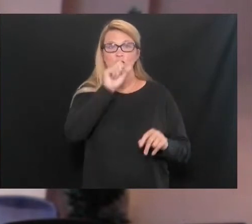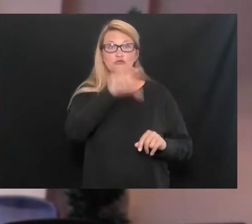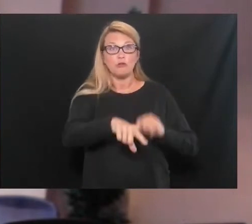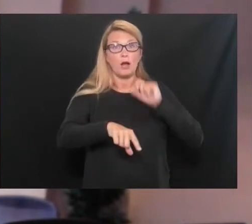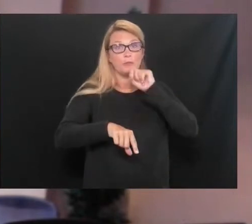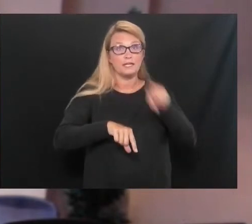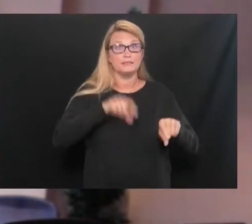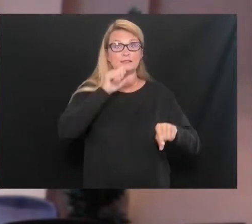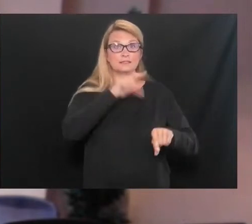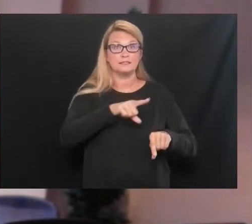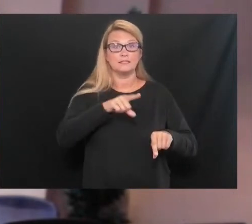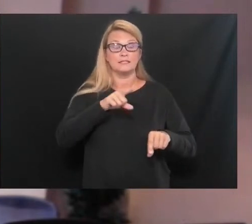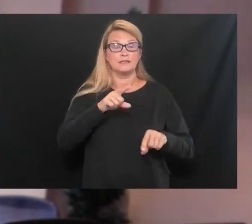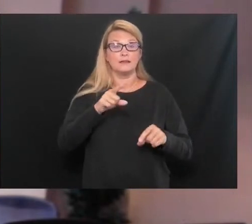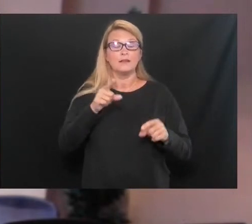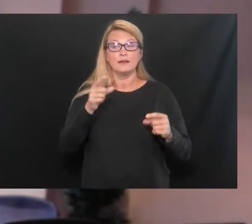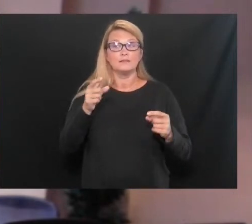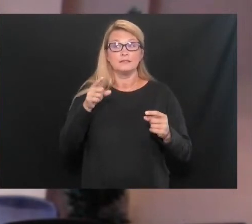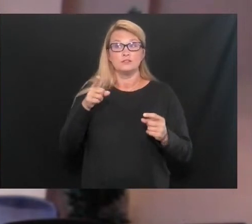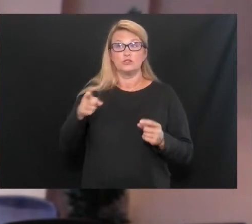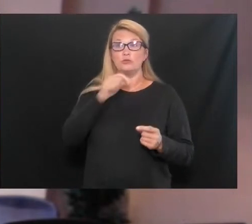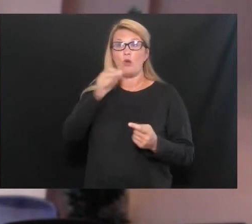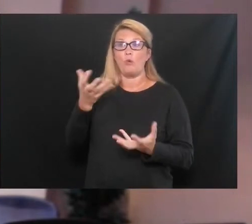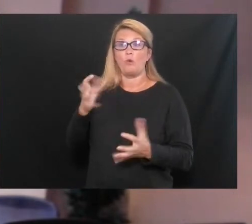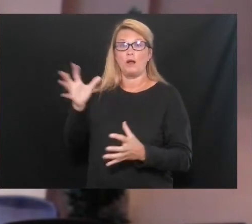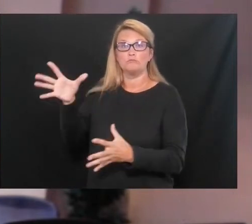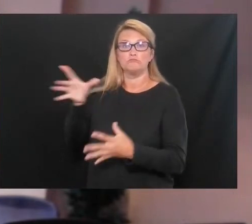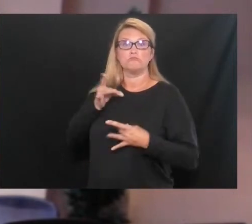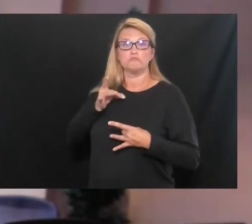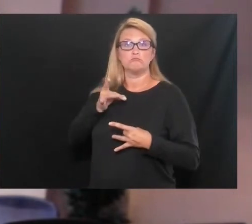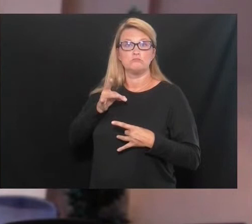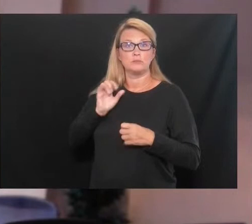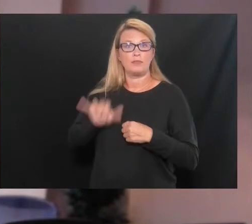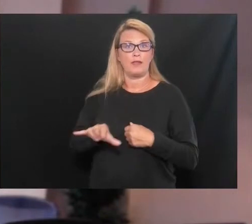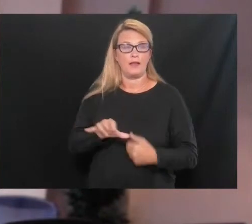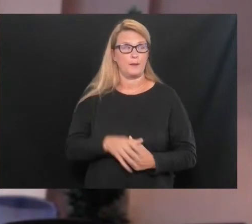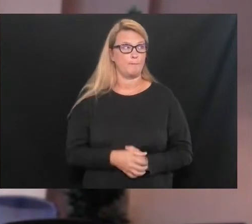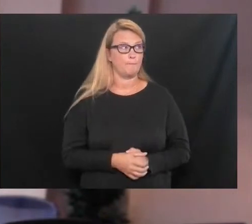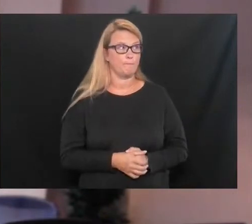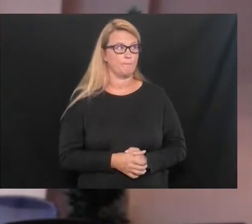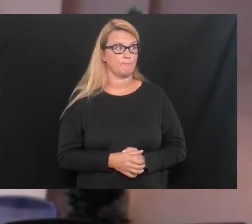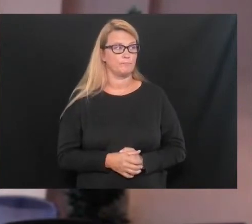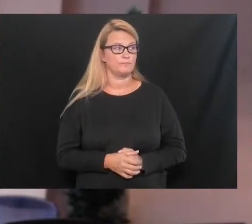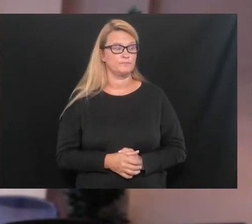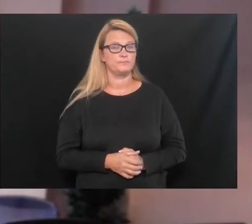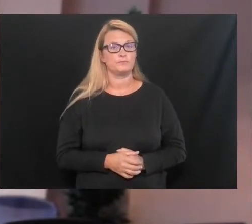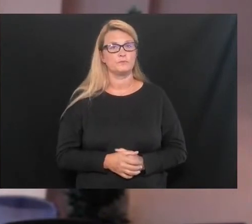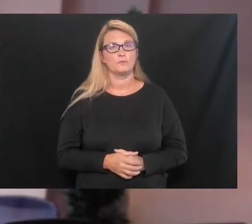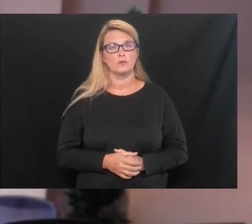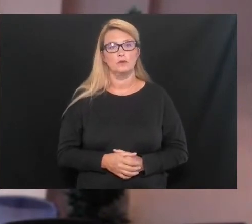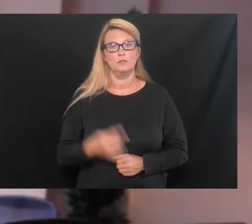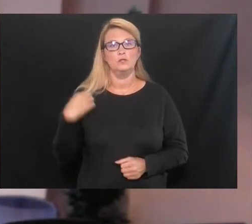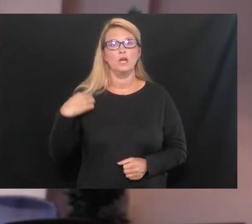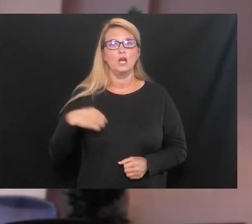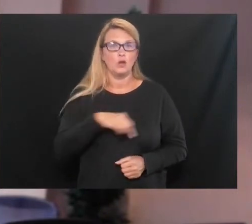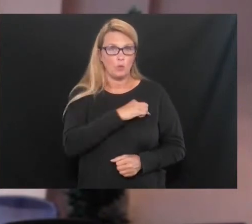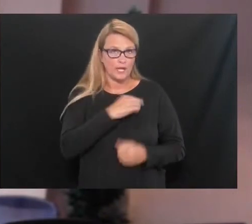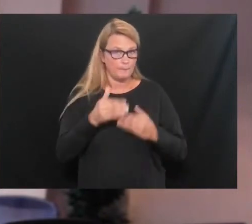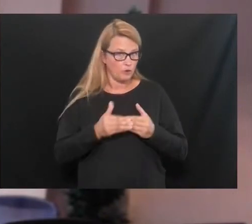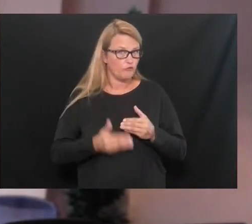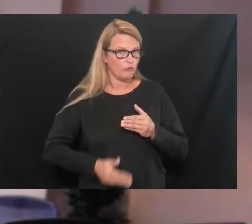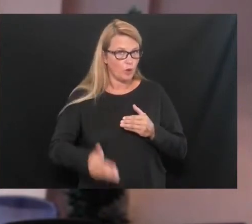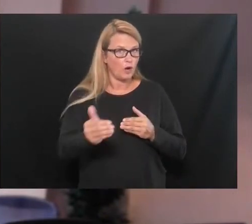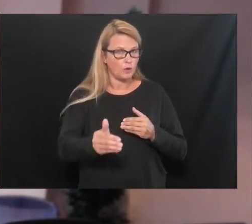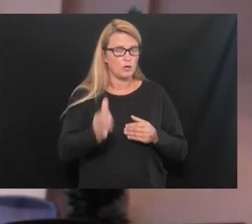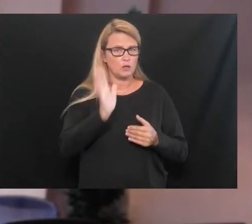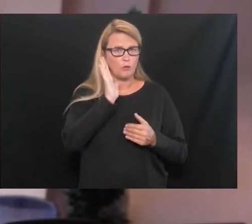that they may be producing, even if they don't know they're infected with COVID-19. Certainly, as we go forward,